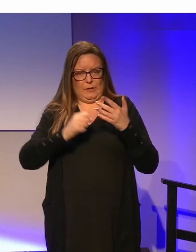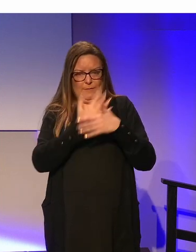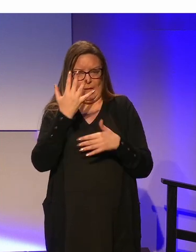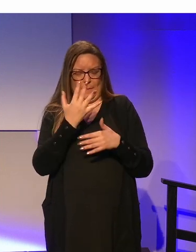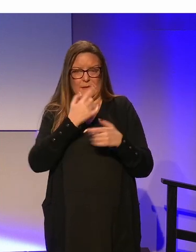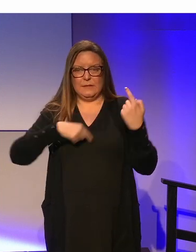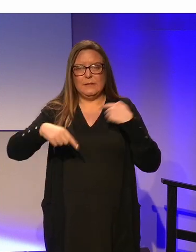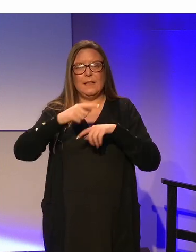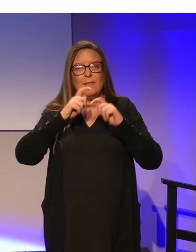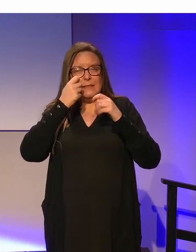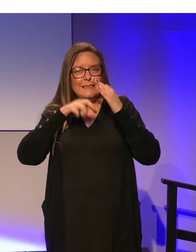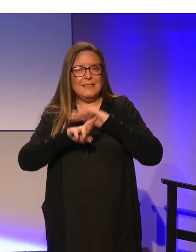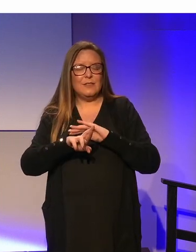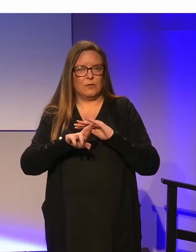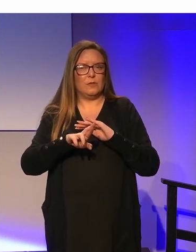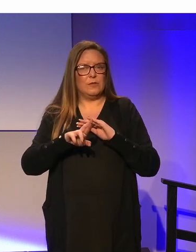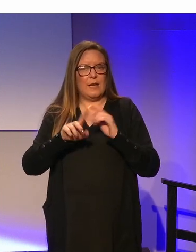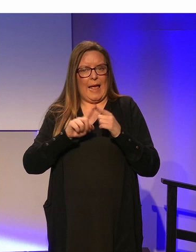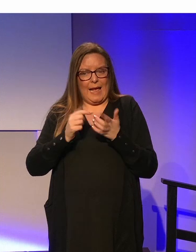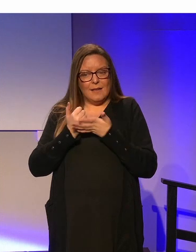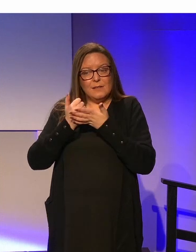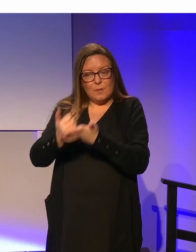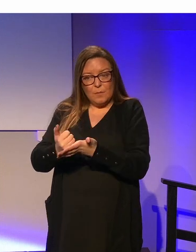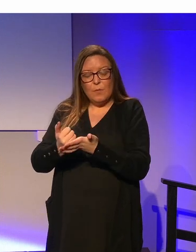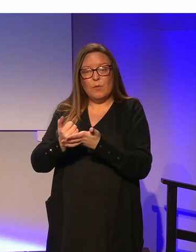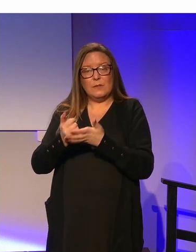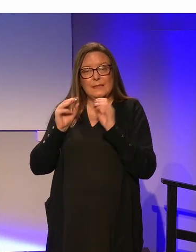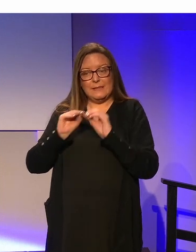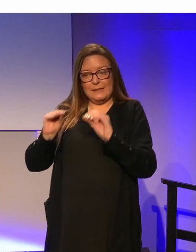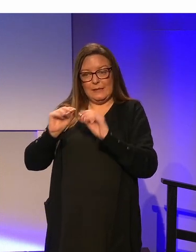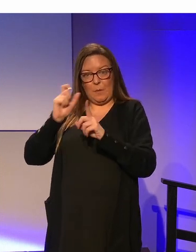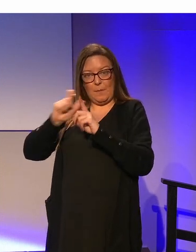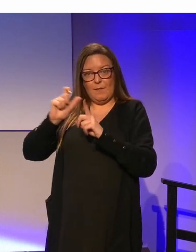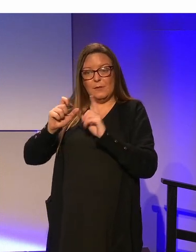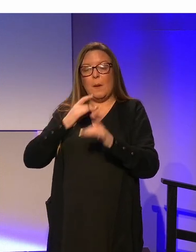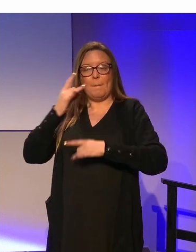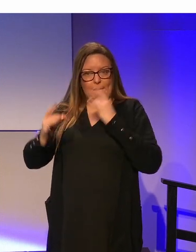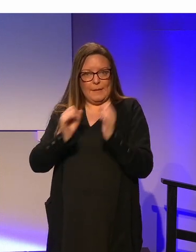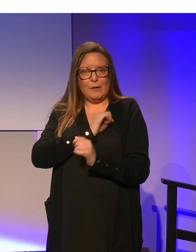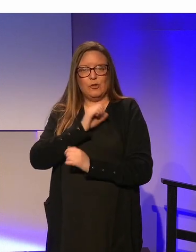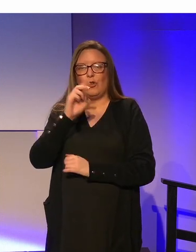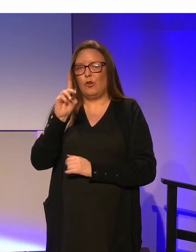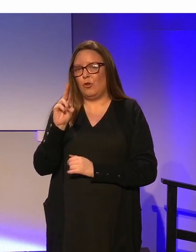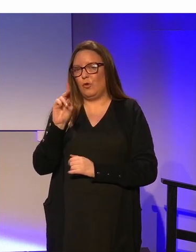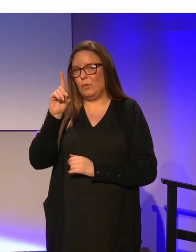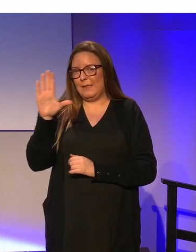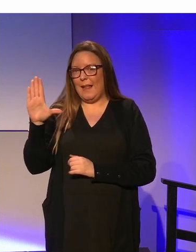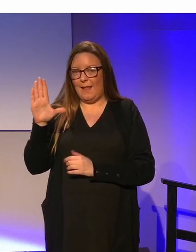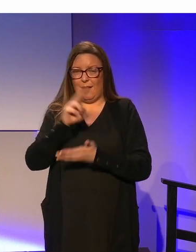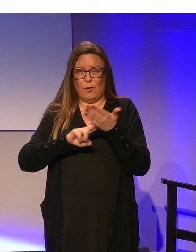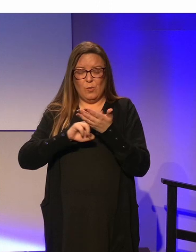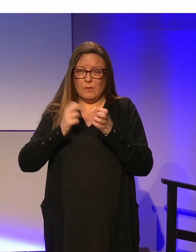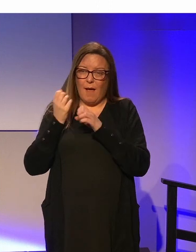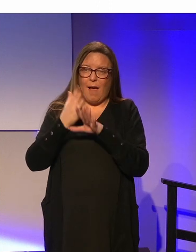teachers is to the fore of supports that we provide to our teaching professionals to ensure UDL is embedded into all